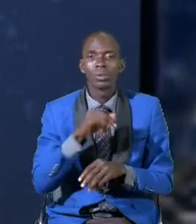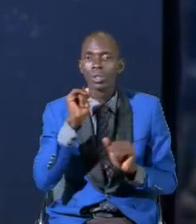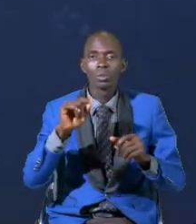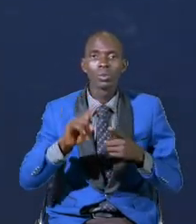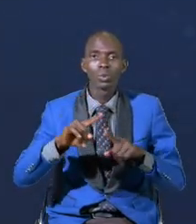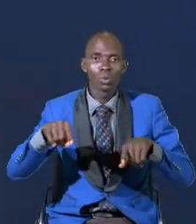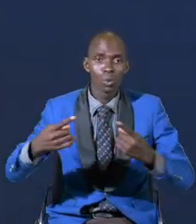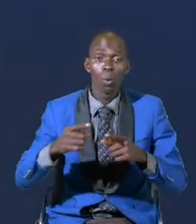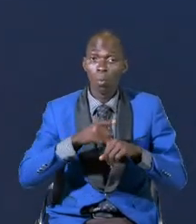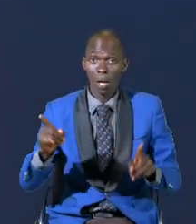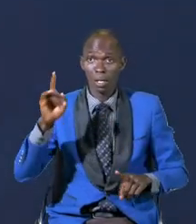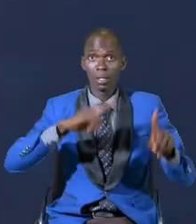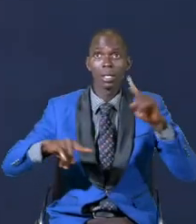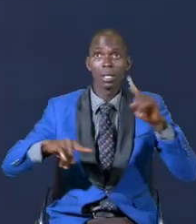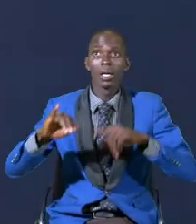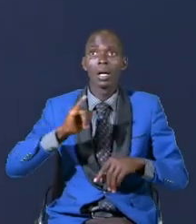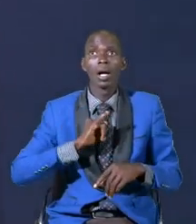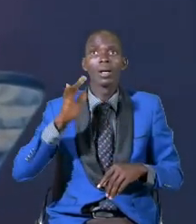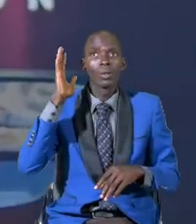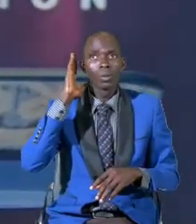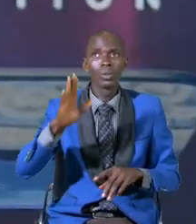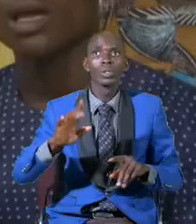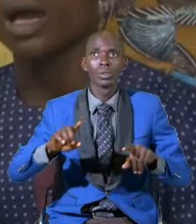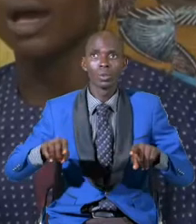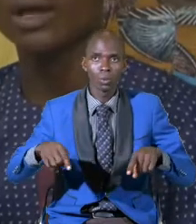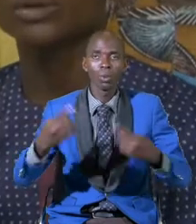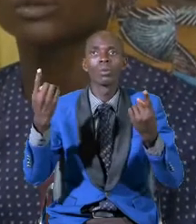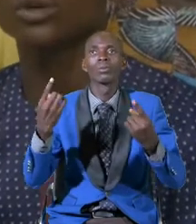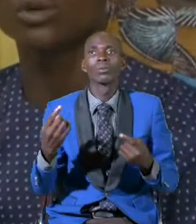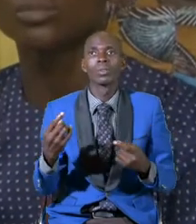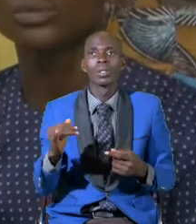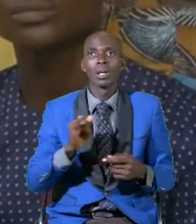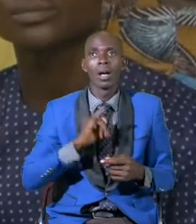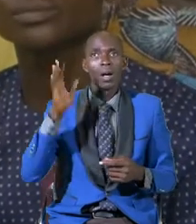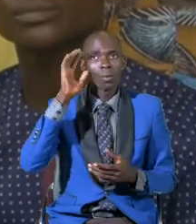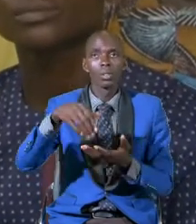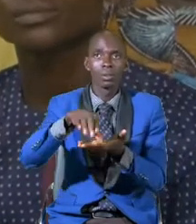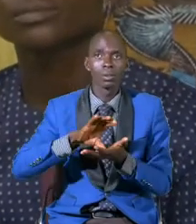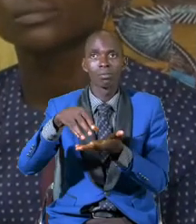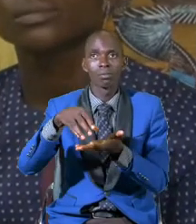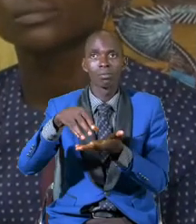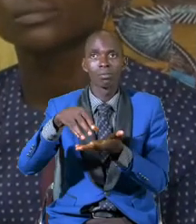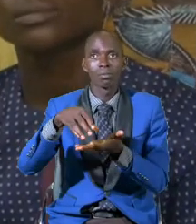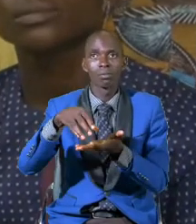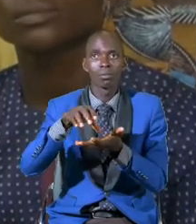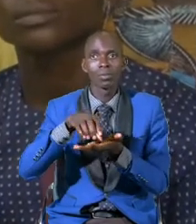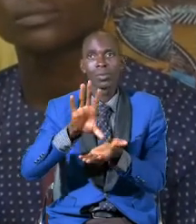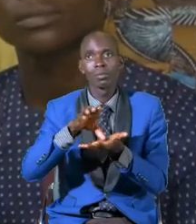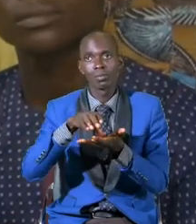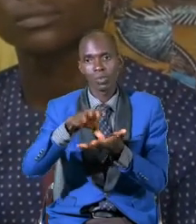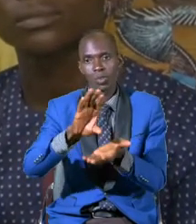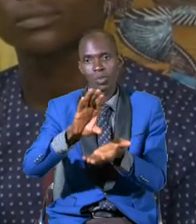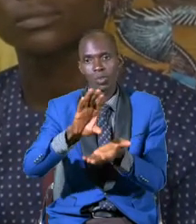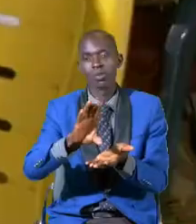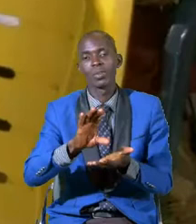will cope. I will cope. The Lord has put something in every